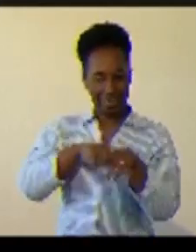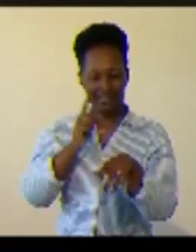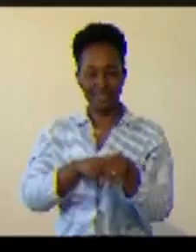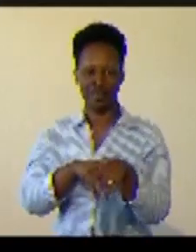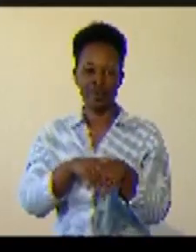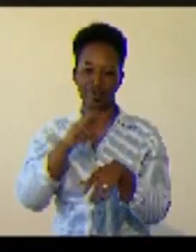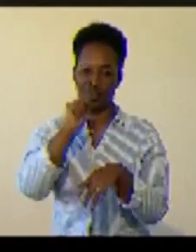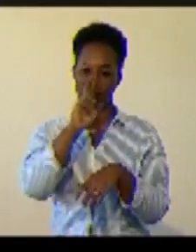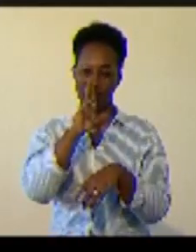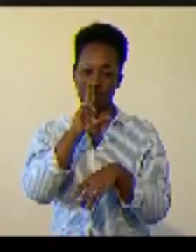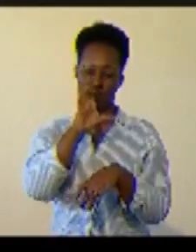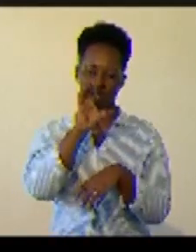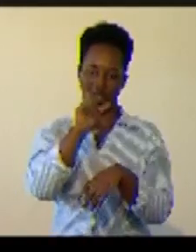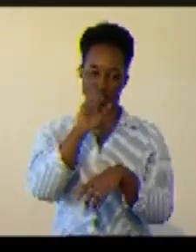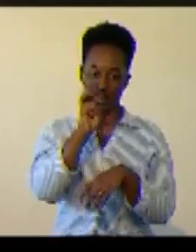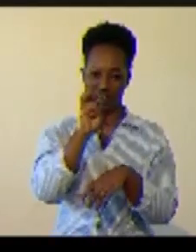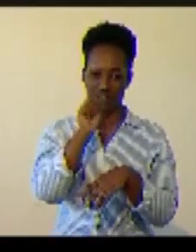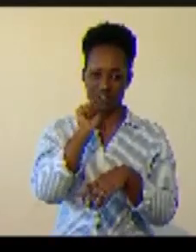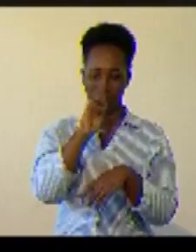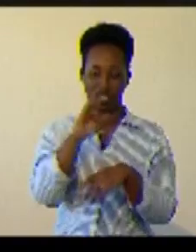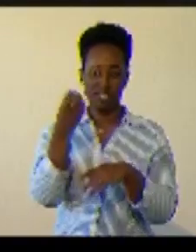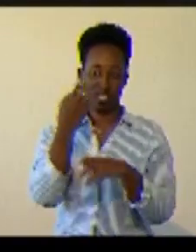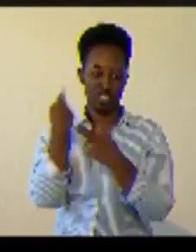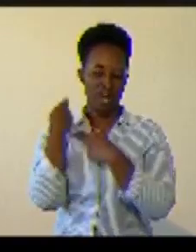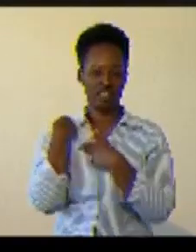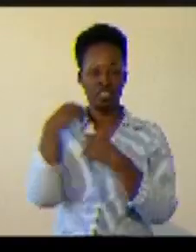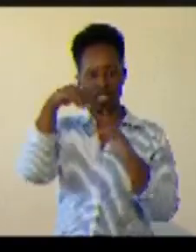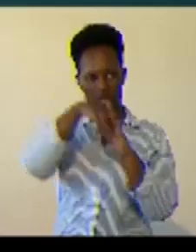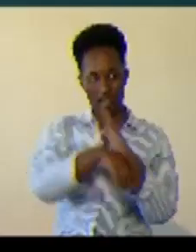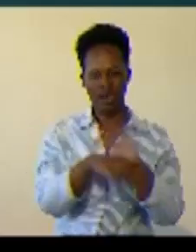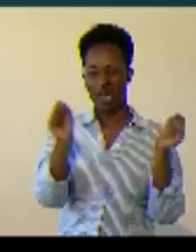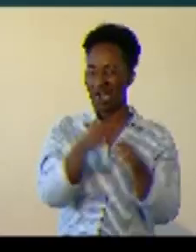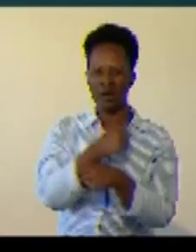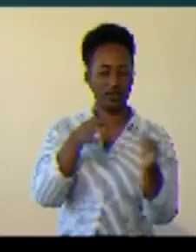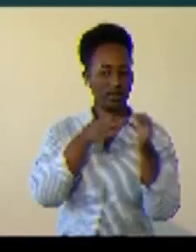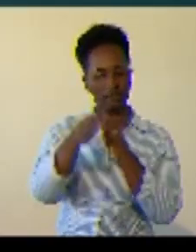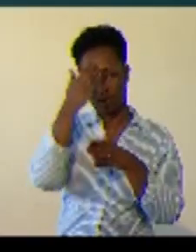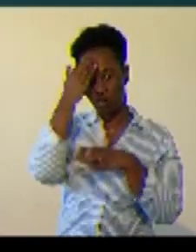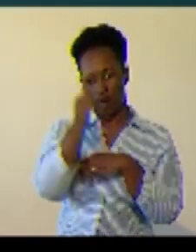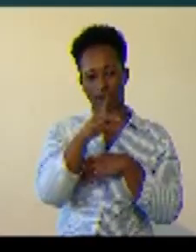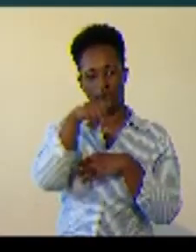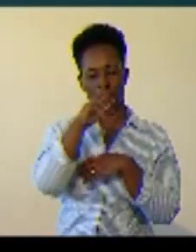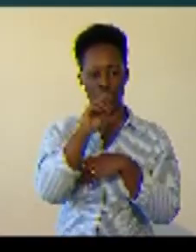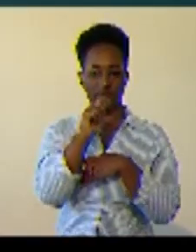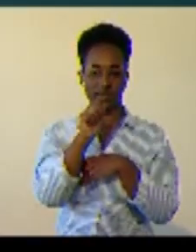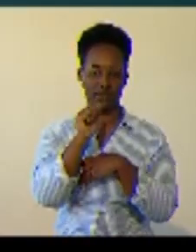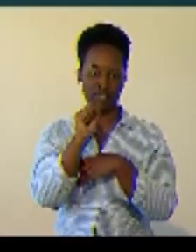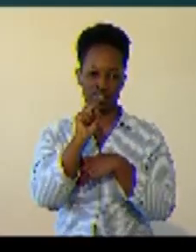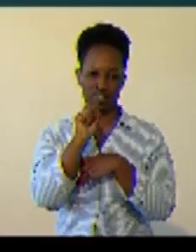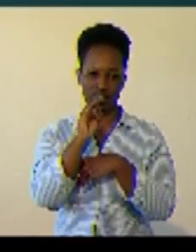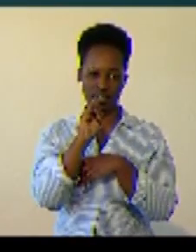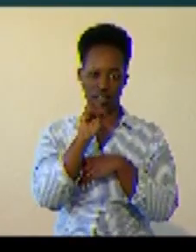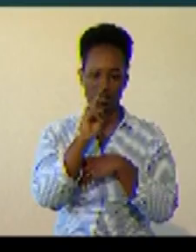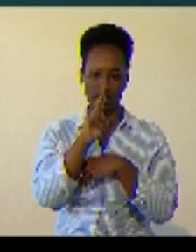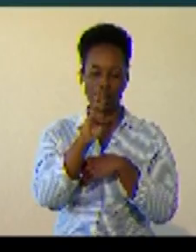larger nuclear charge cannot explain why potassium has a larger atomic radius than a